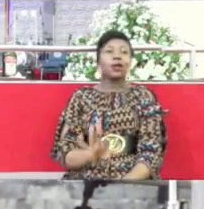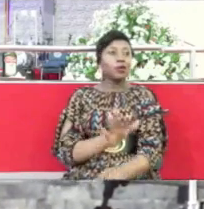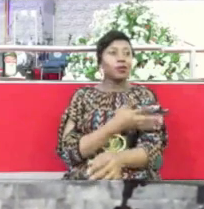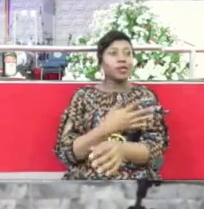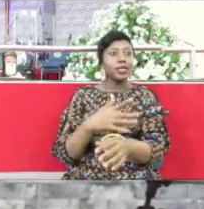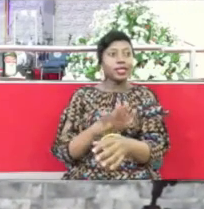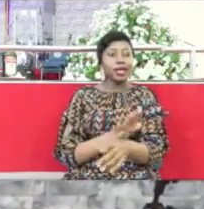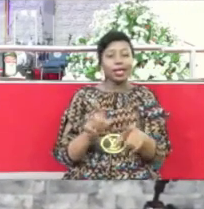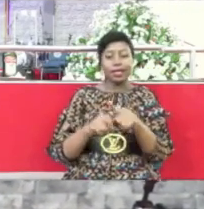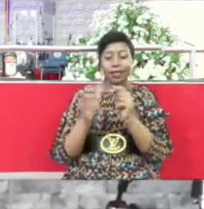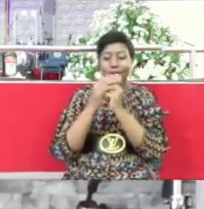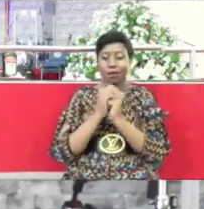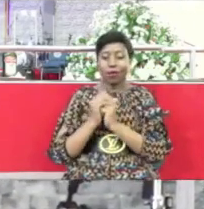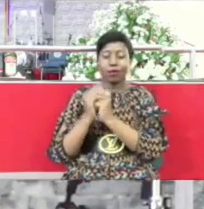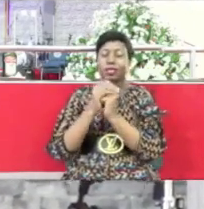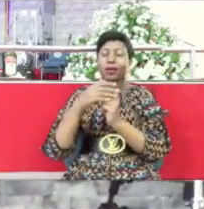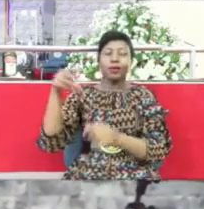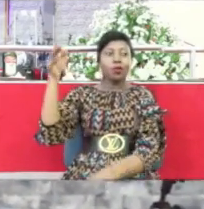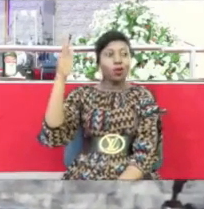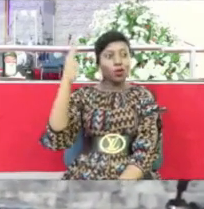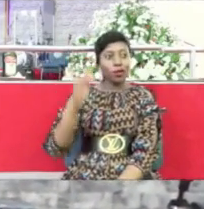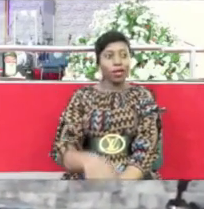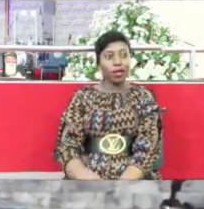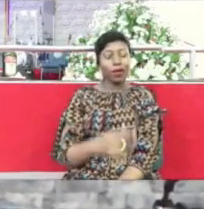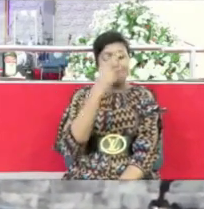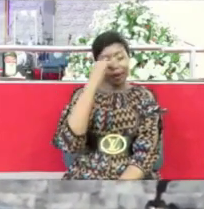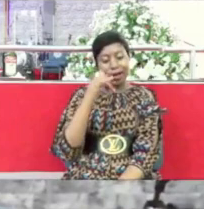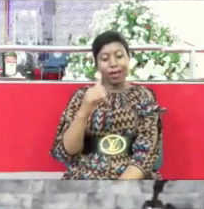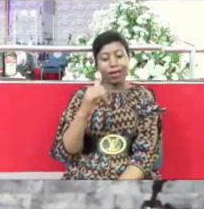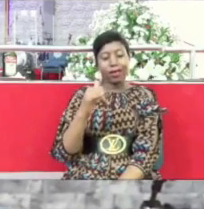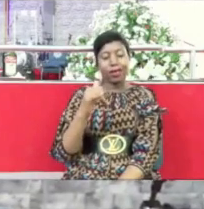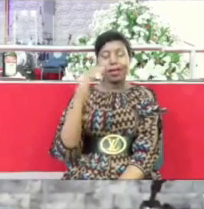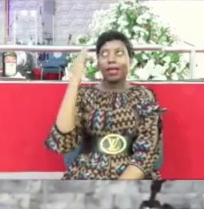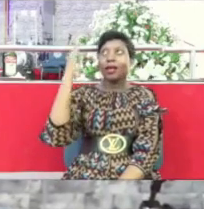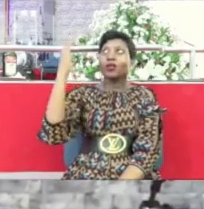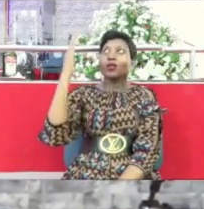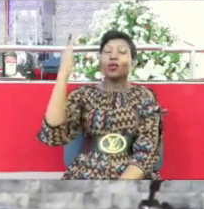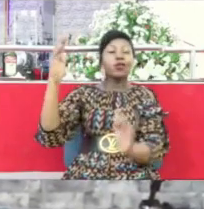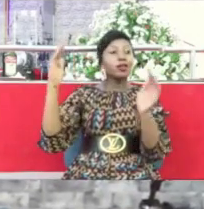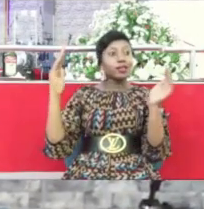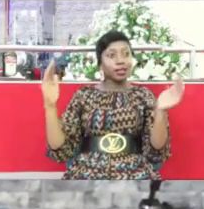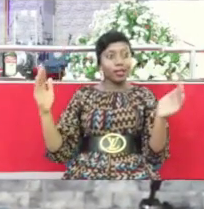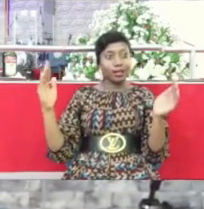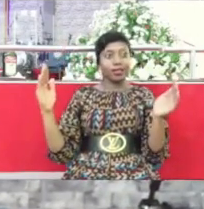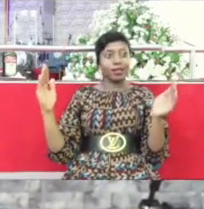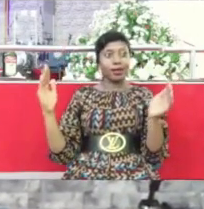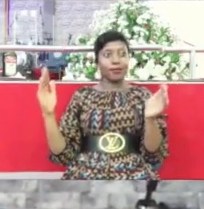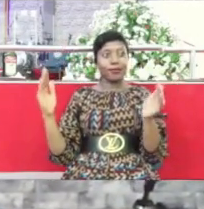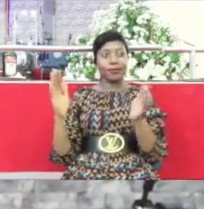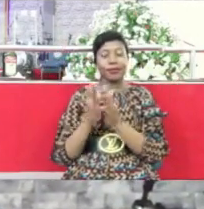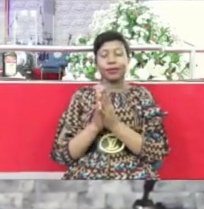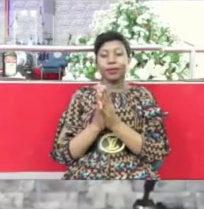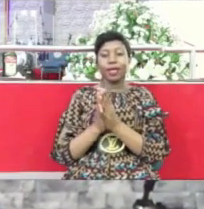Mungu. Tukaabudu Mungu. We worship God. Kwa sababu huyo Mungu ni mkuu. Because that God is great. Wapi? Where would we